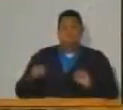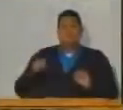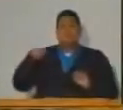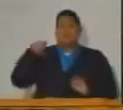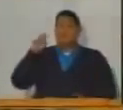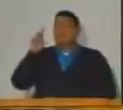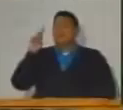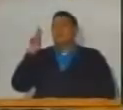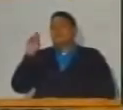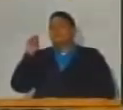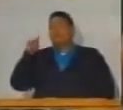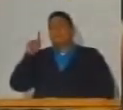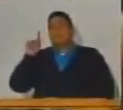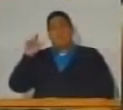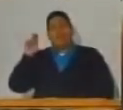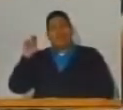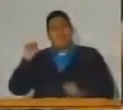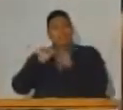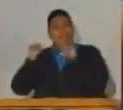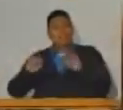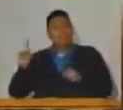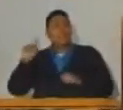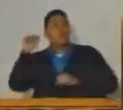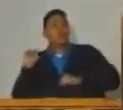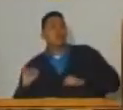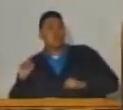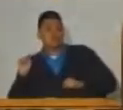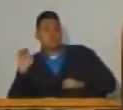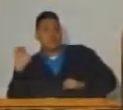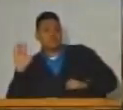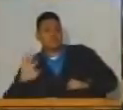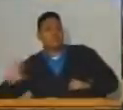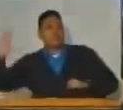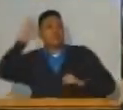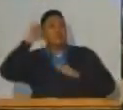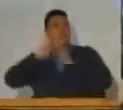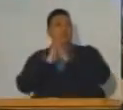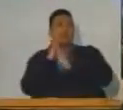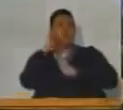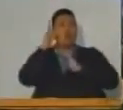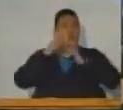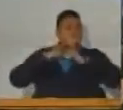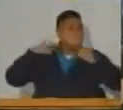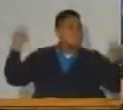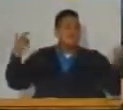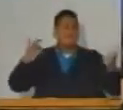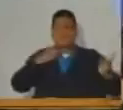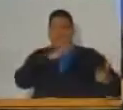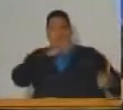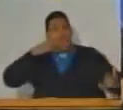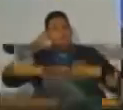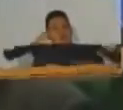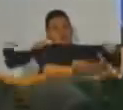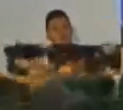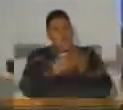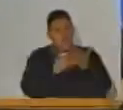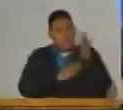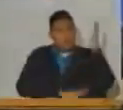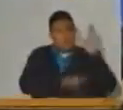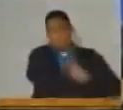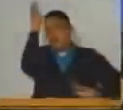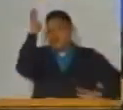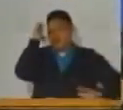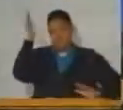Plain system in South St. Elizabeth will become one huge agro-economic zone.